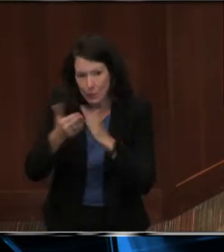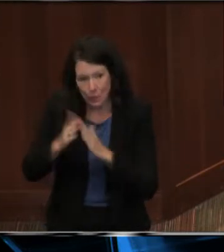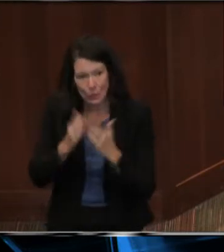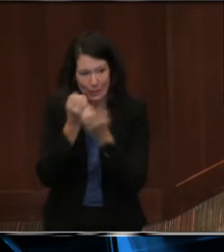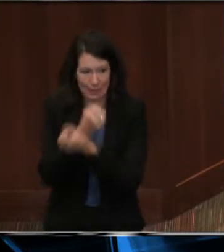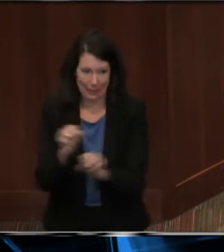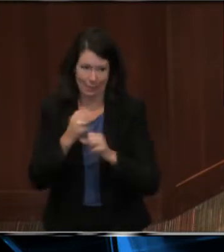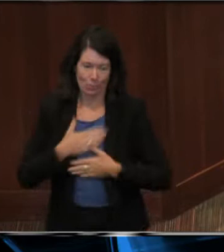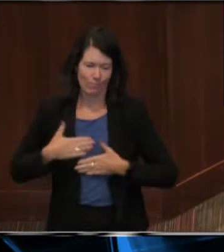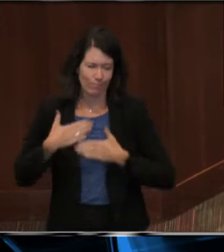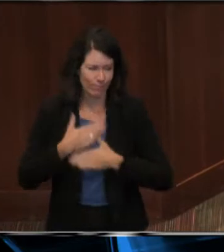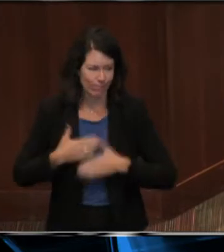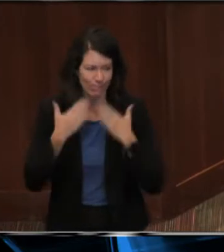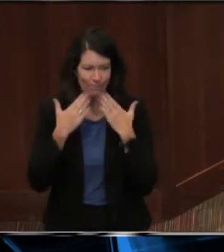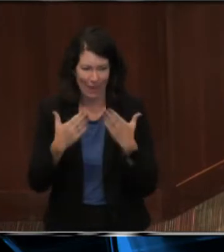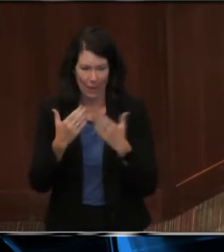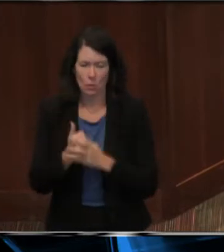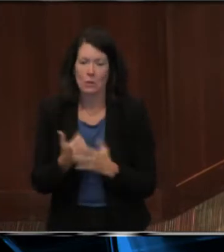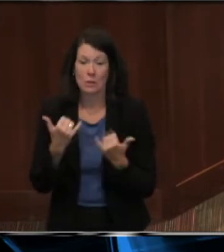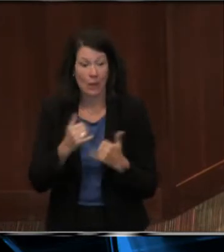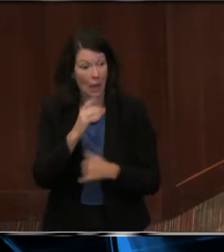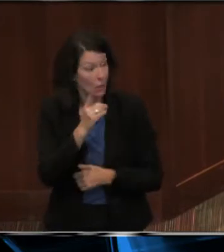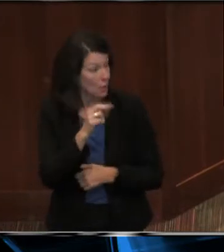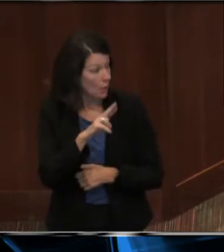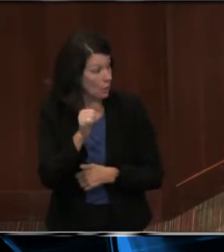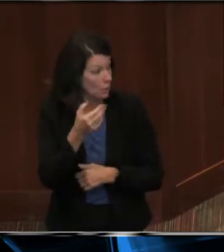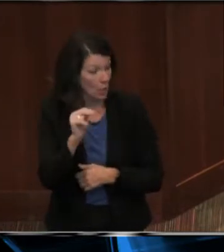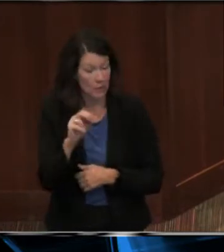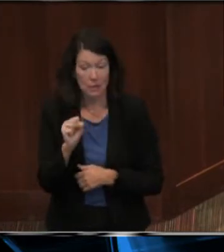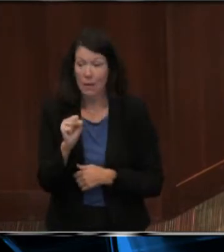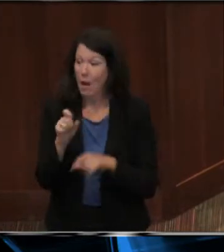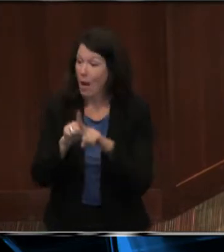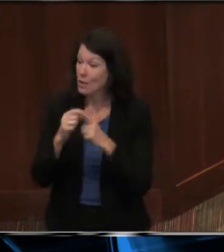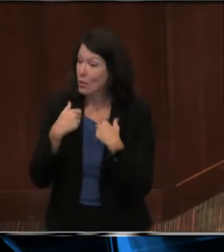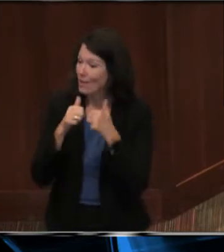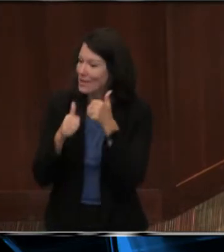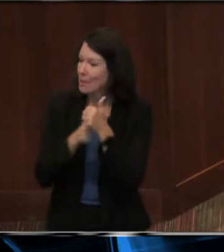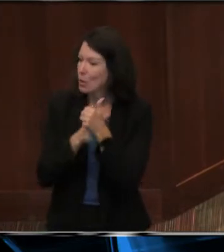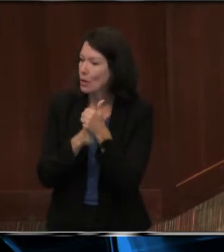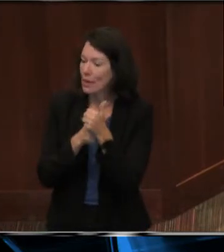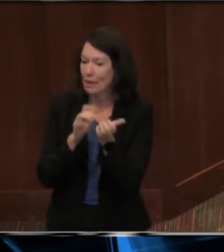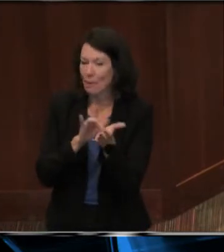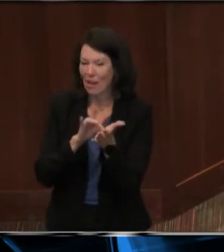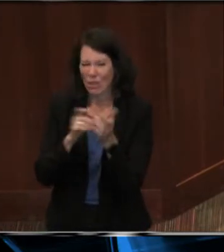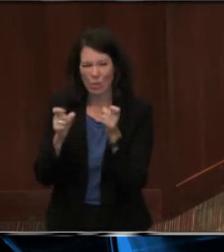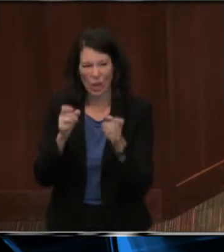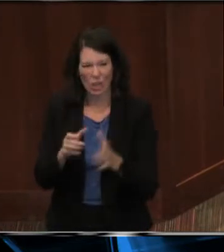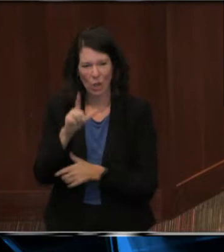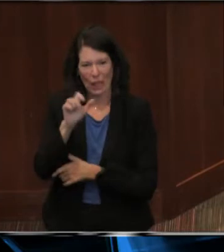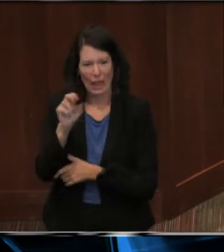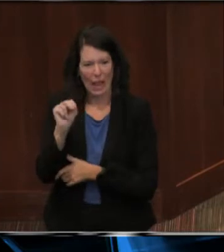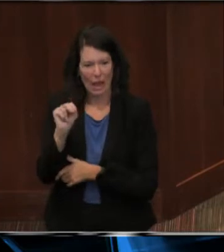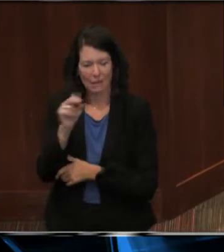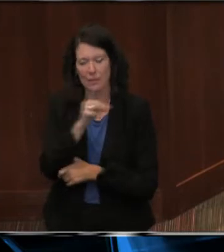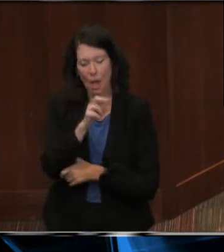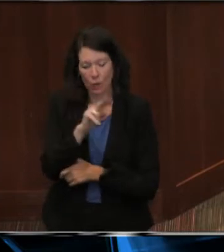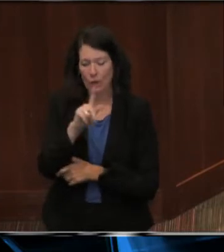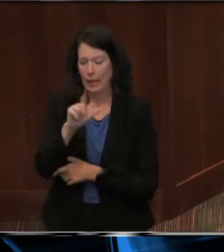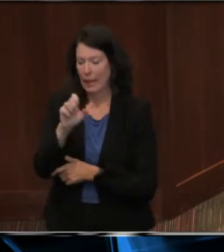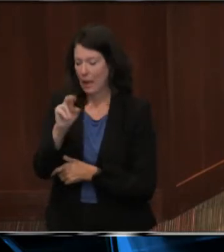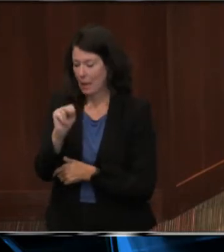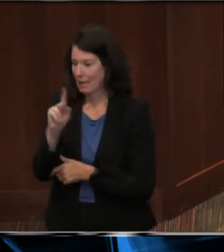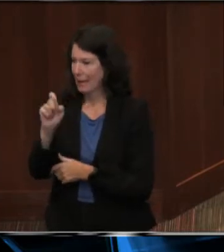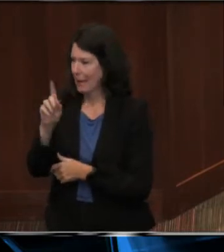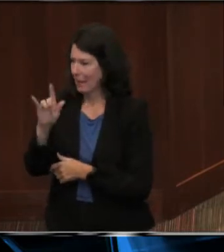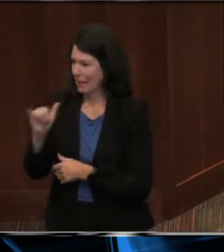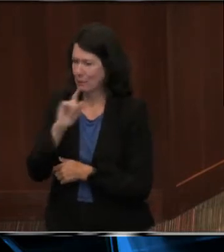of that. And with that, let's go ahead and get started. Dr. Johnson. We also have our Deputy Medical Director here, Dr. Leon Kelly, who has been heavily involved in this